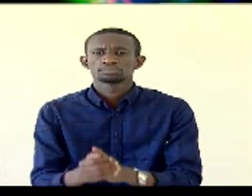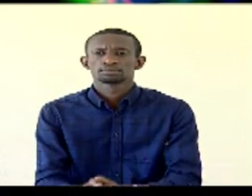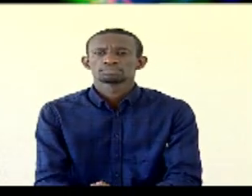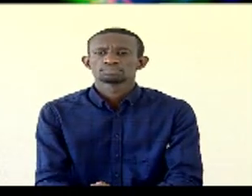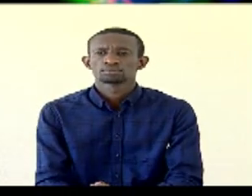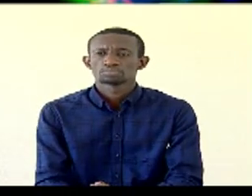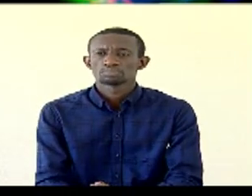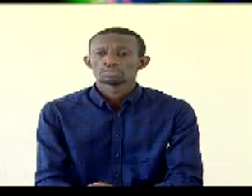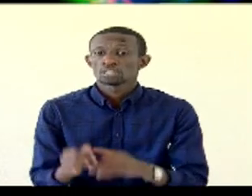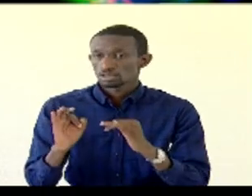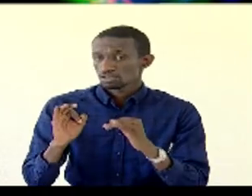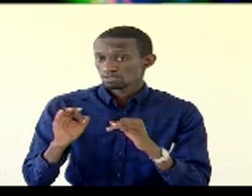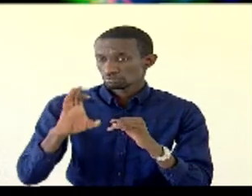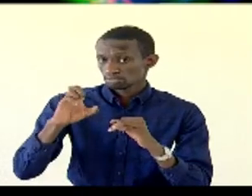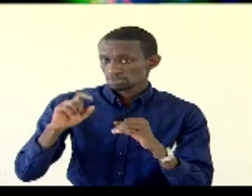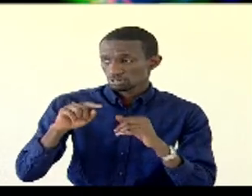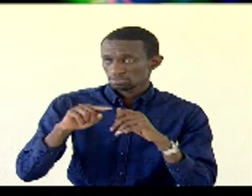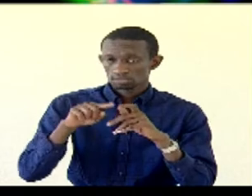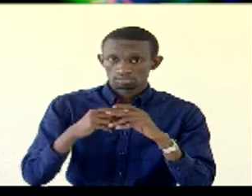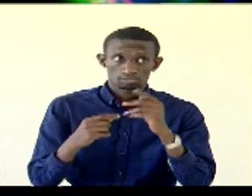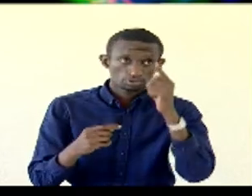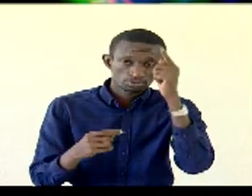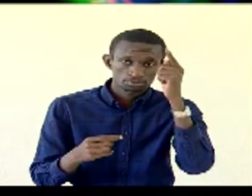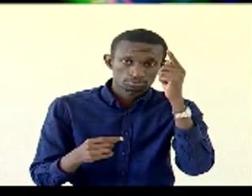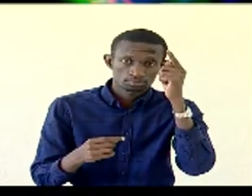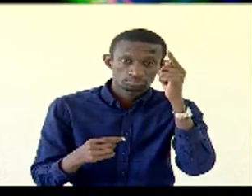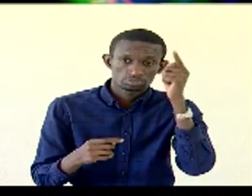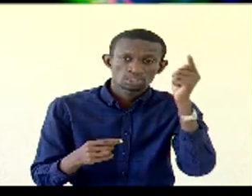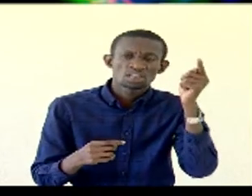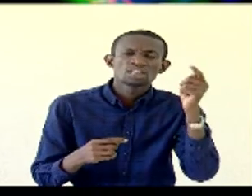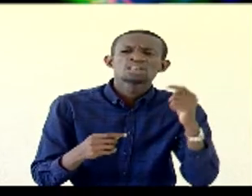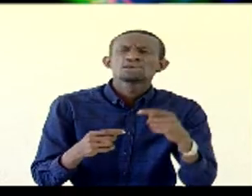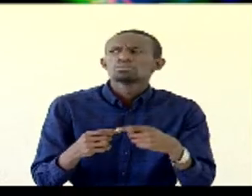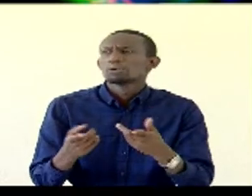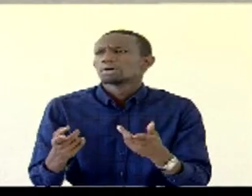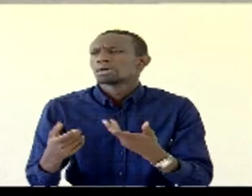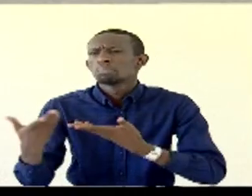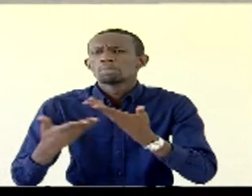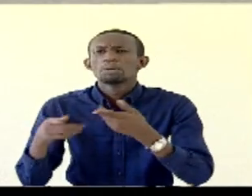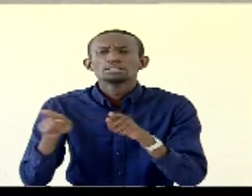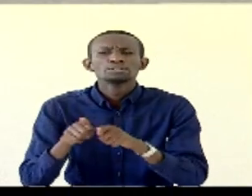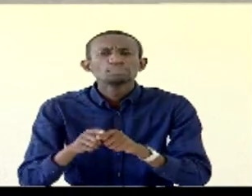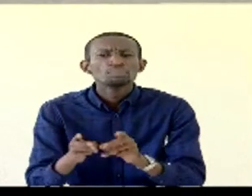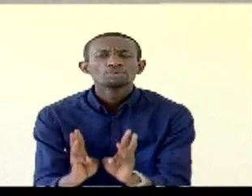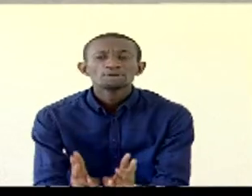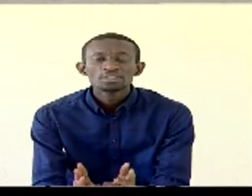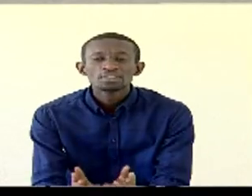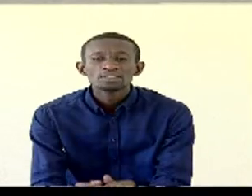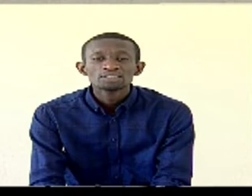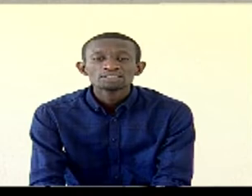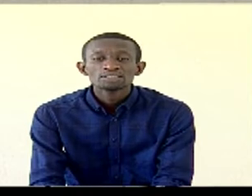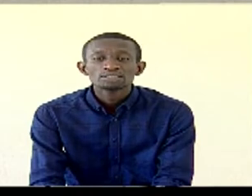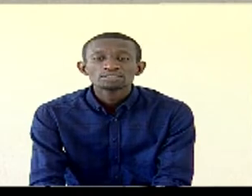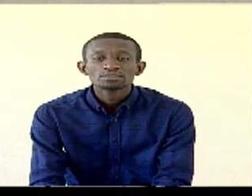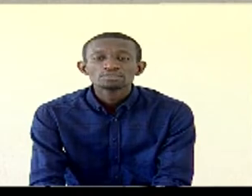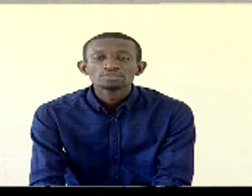So if cells are to finally split, do they split the same way? Now we need to start asking, how